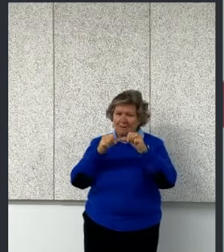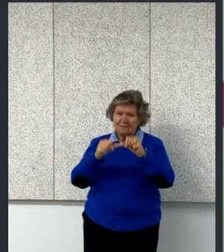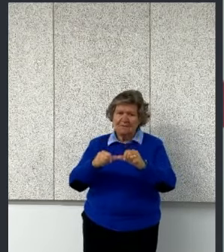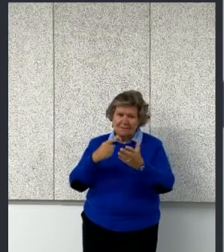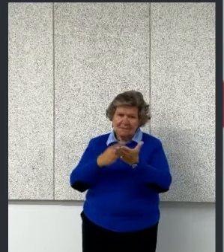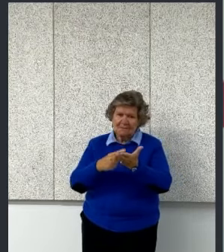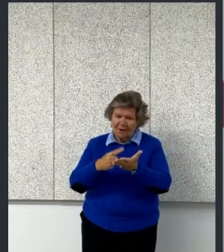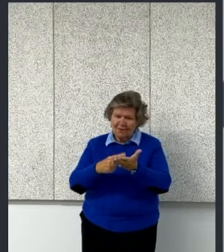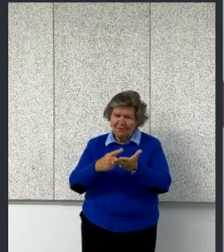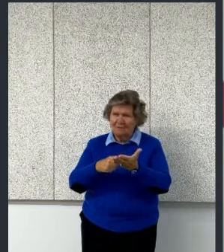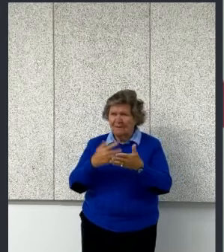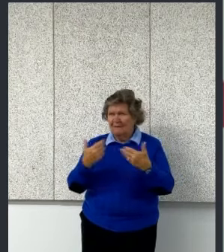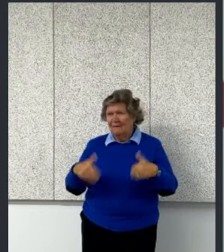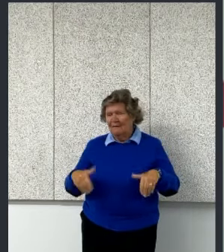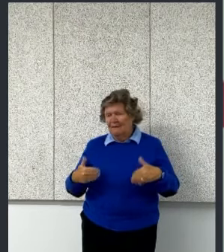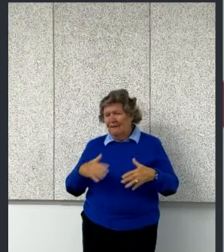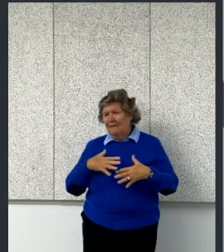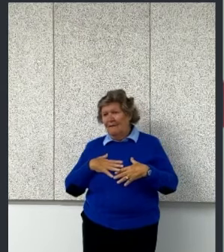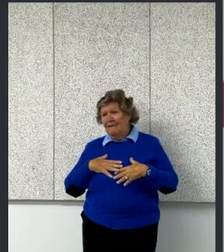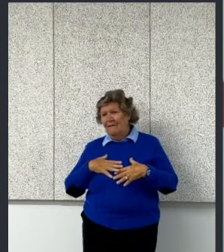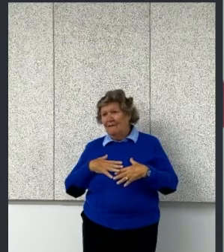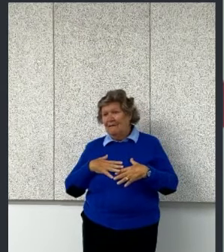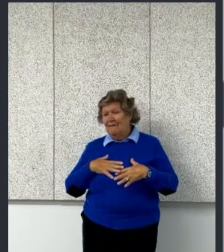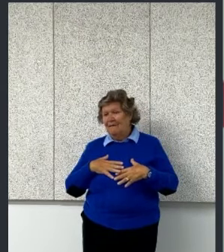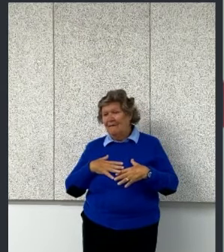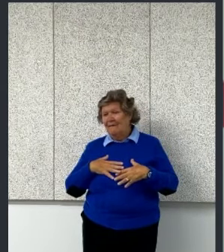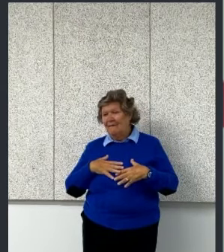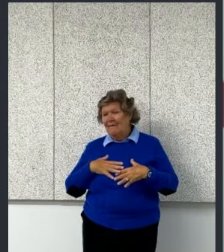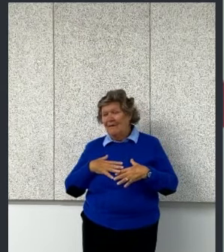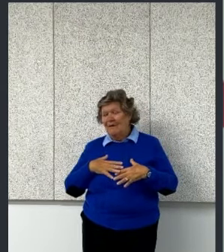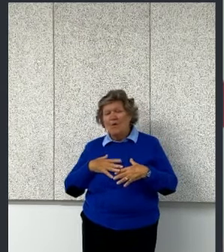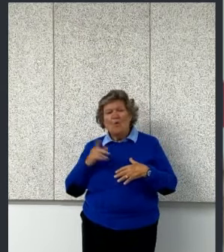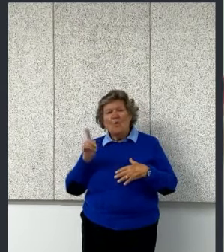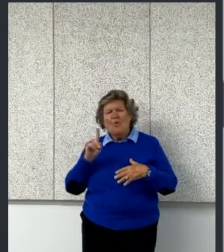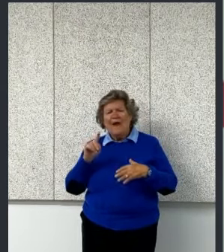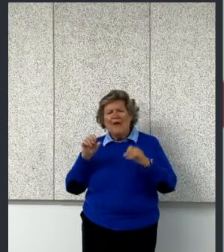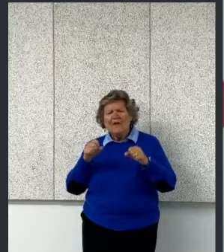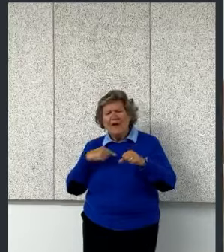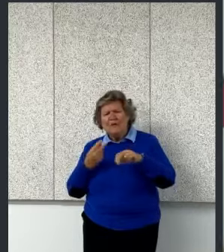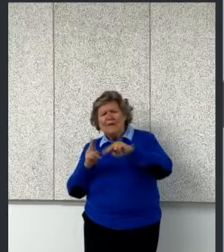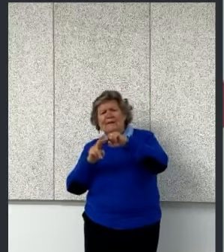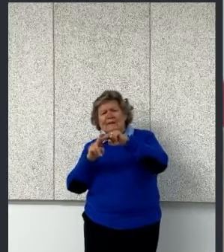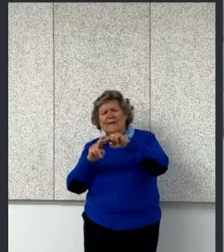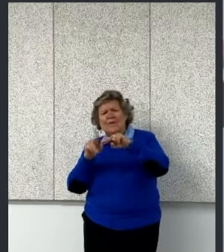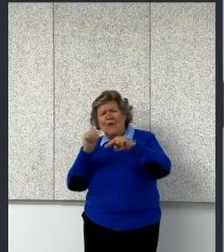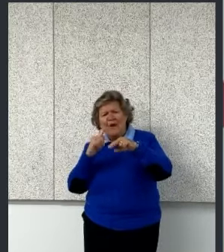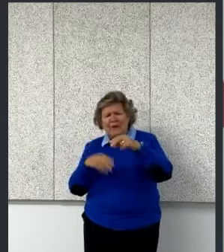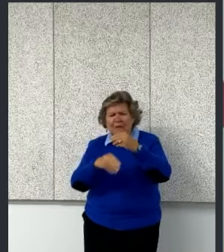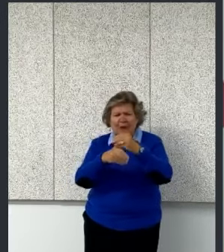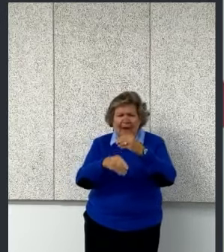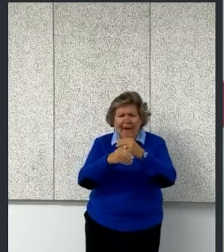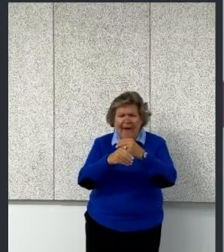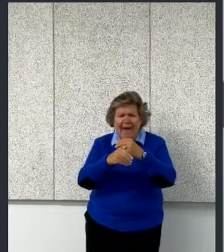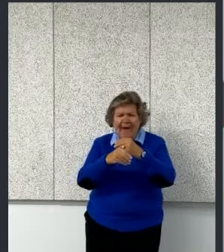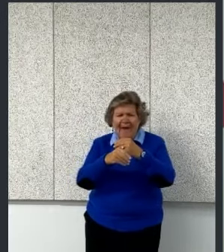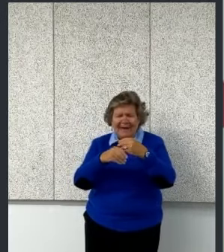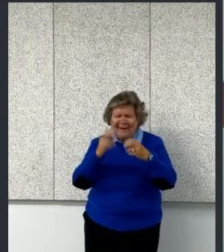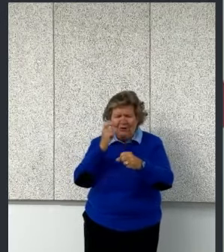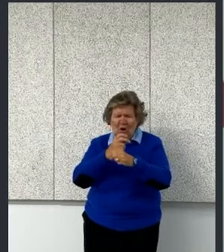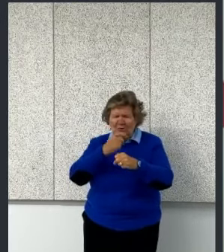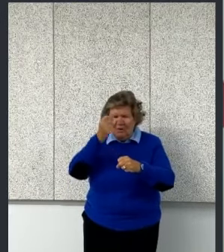discussion of how, you know, do we raise, where can we raise, where can we add? It's hard to get your arms around